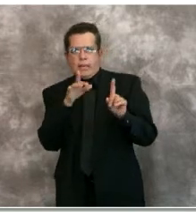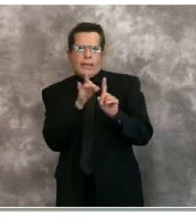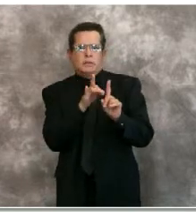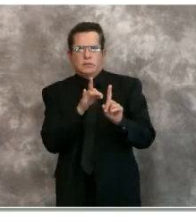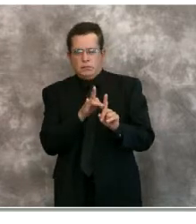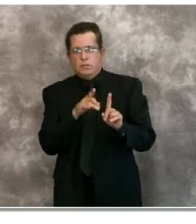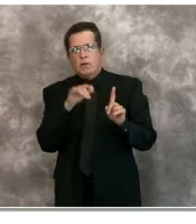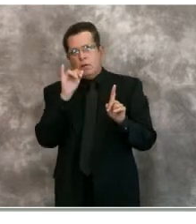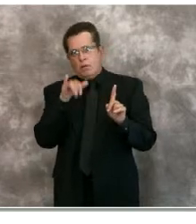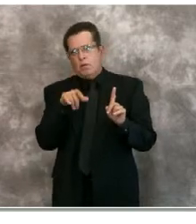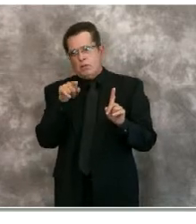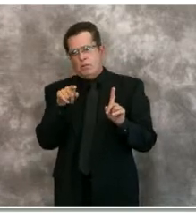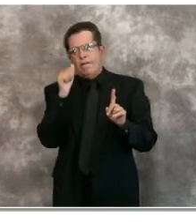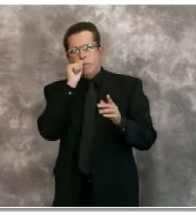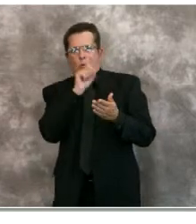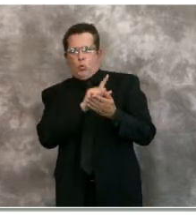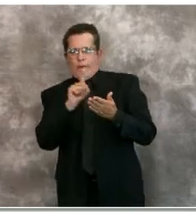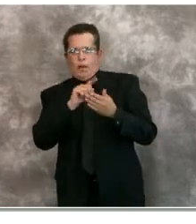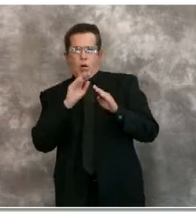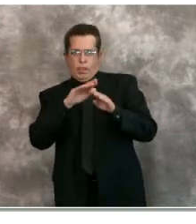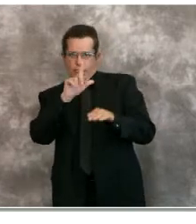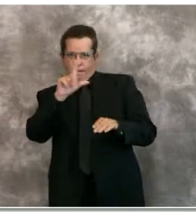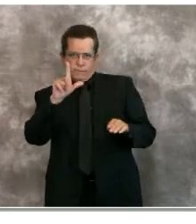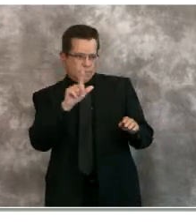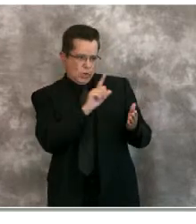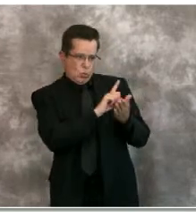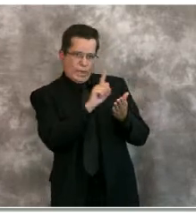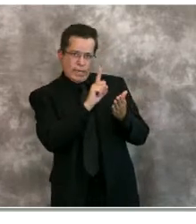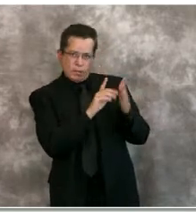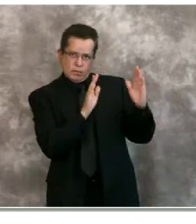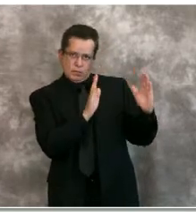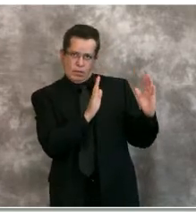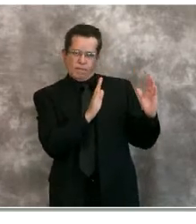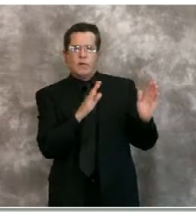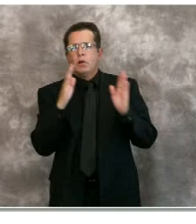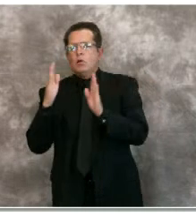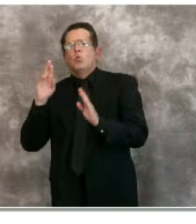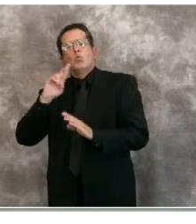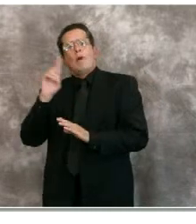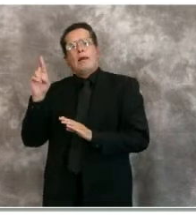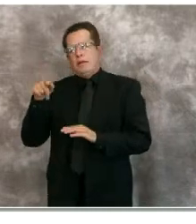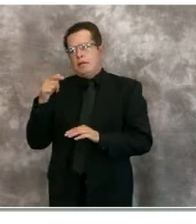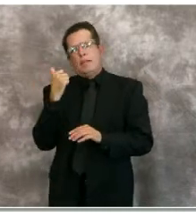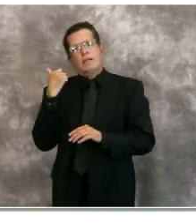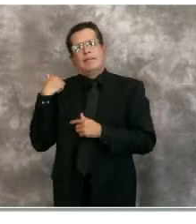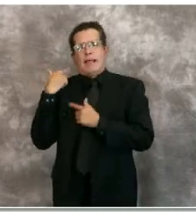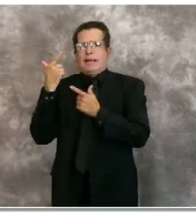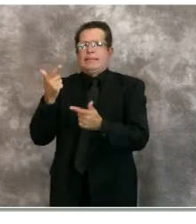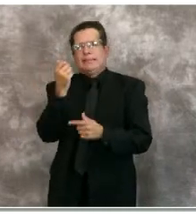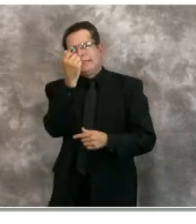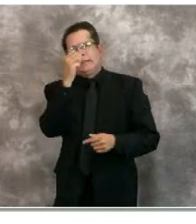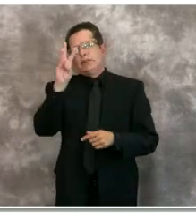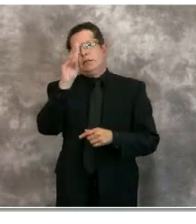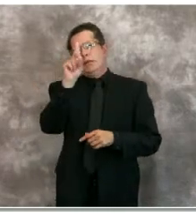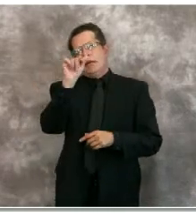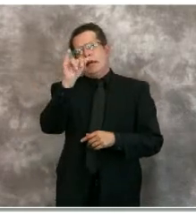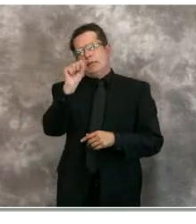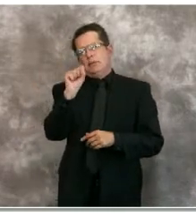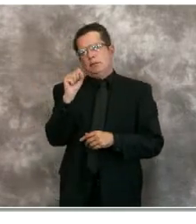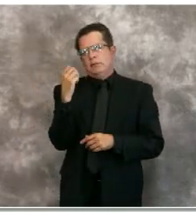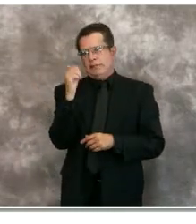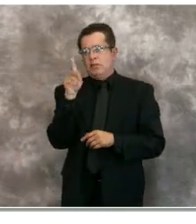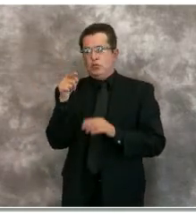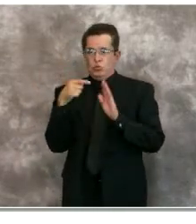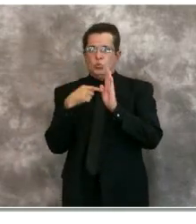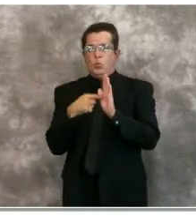weekly number of cases, and on the right, we have the last 16 days that shows the number of cases